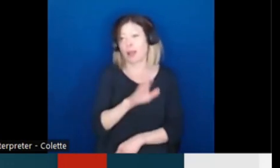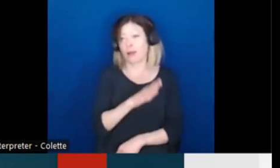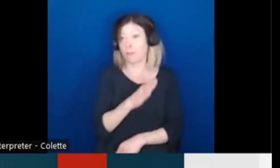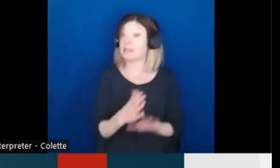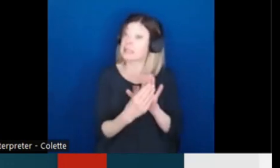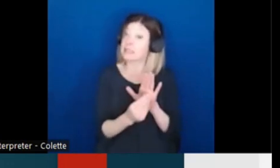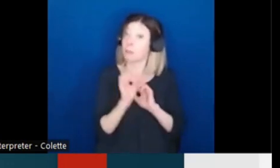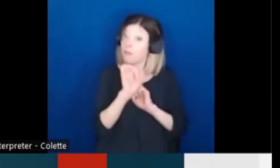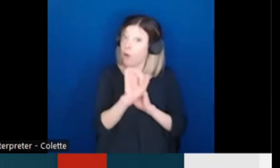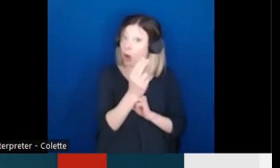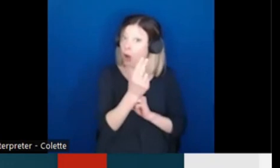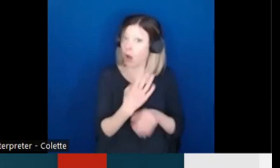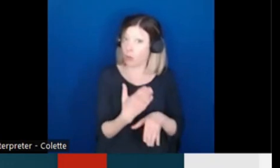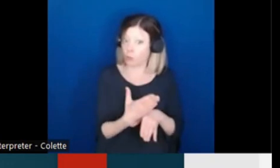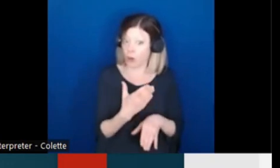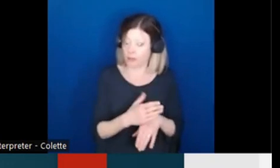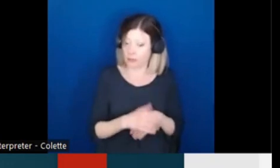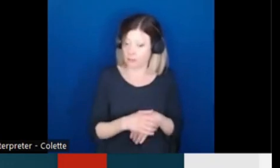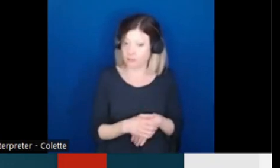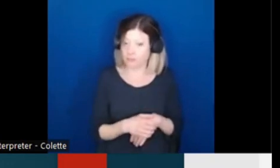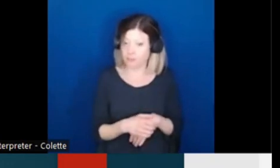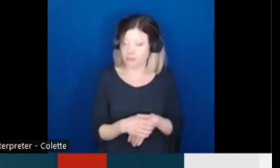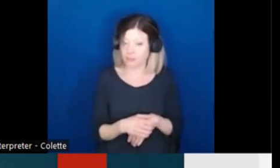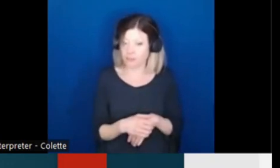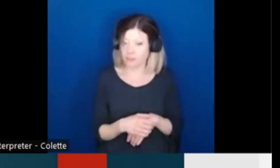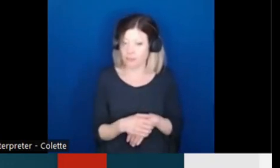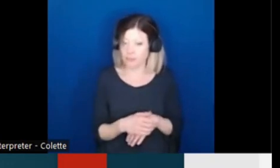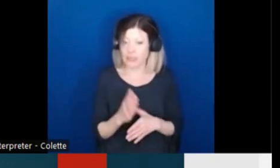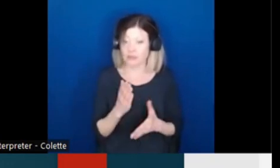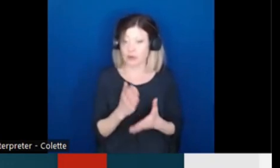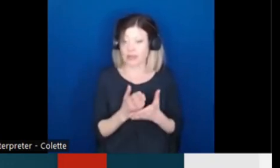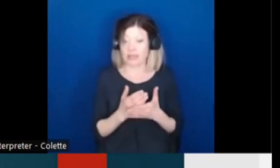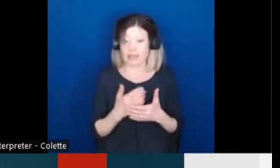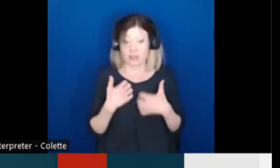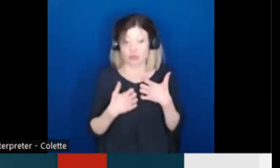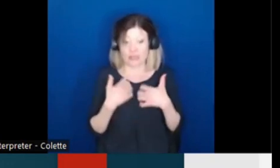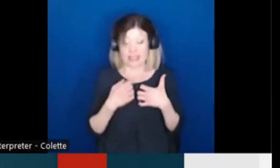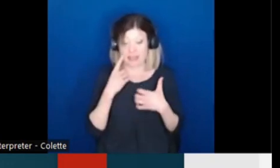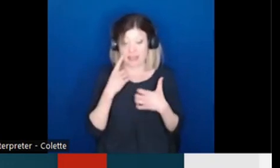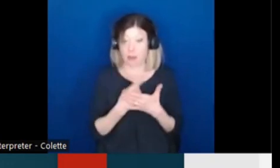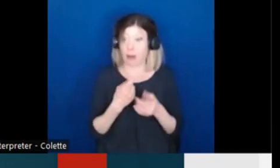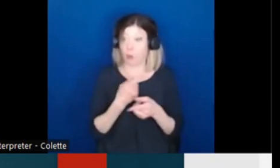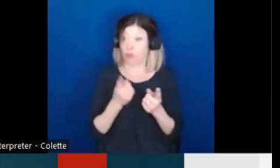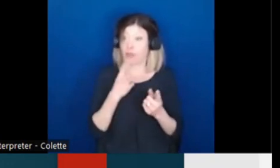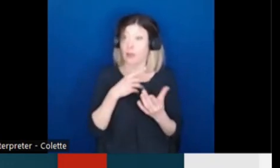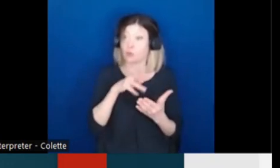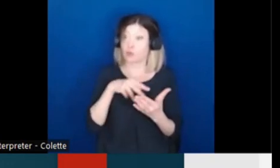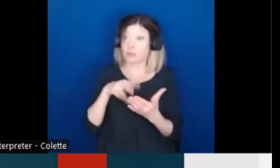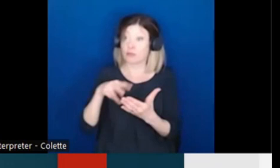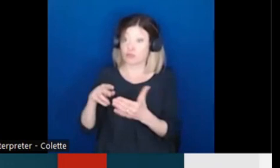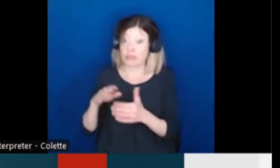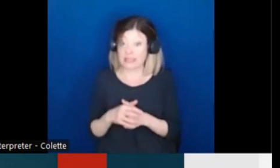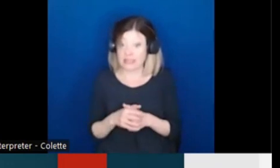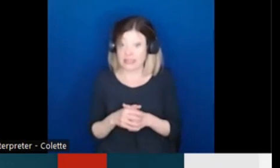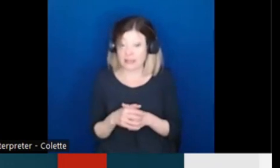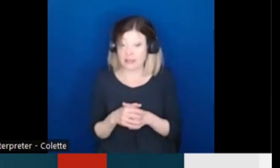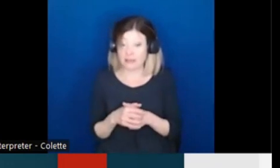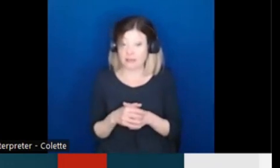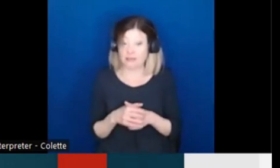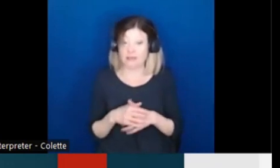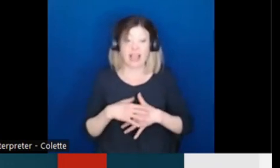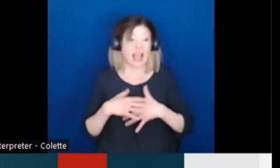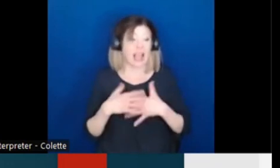It's interesting to think about what they were reading. Any writer is obviously influenced by other writers, and as I said